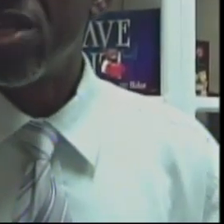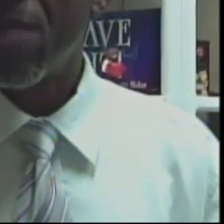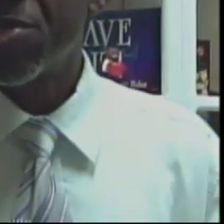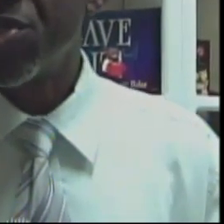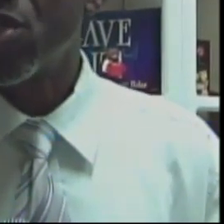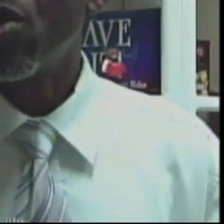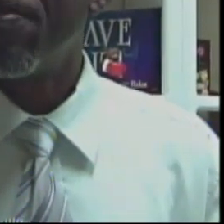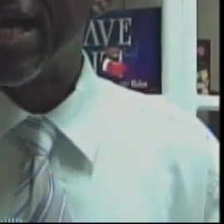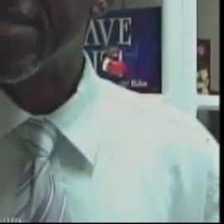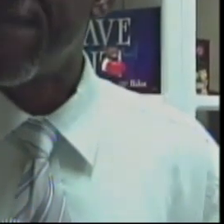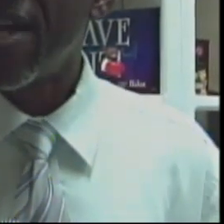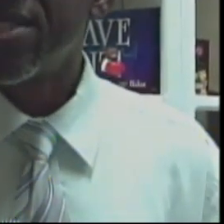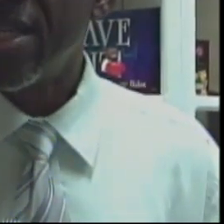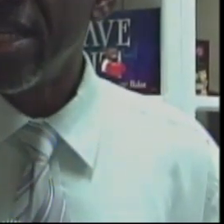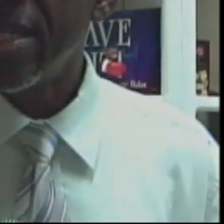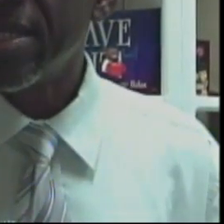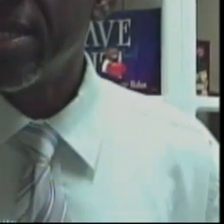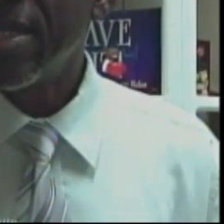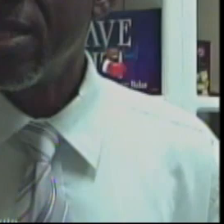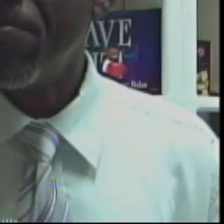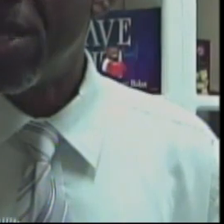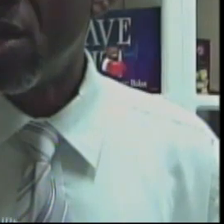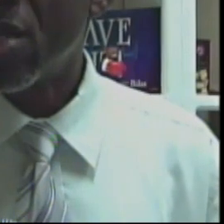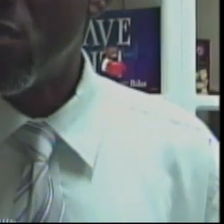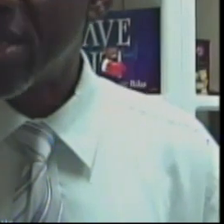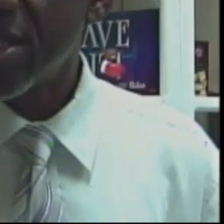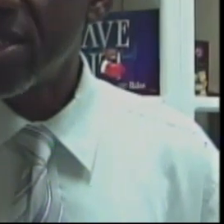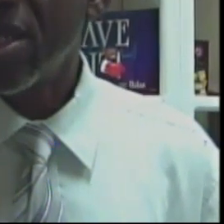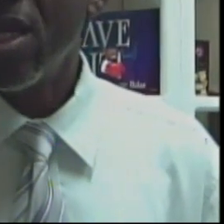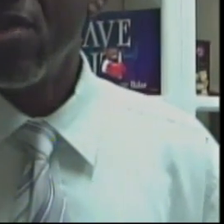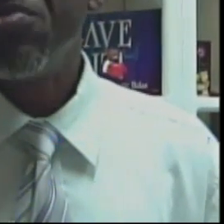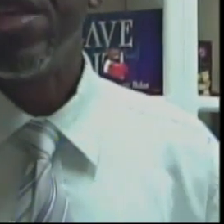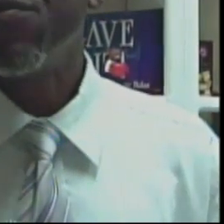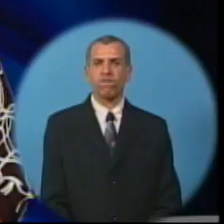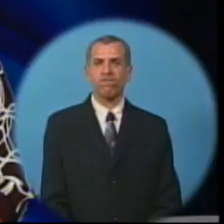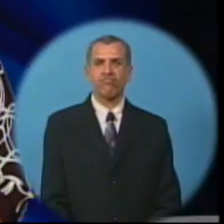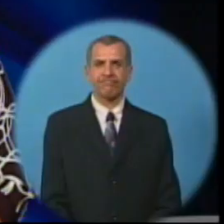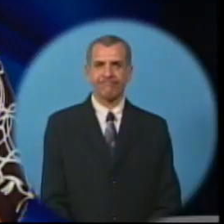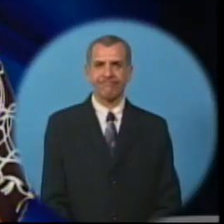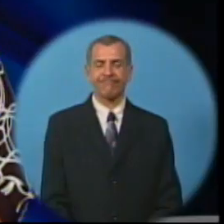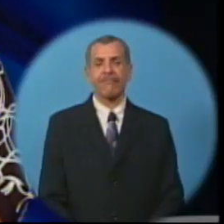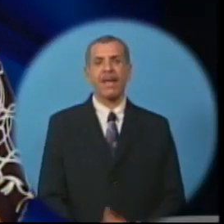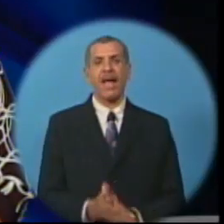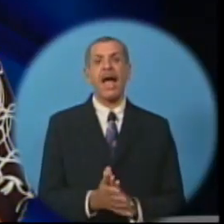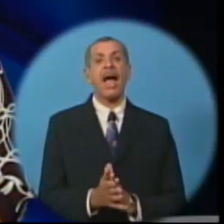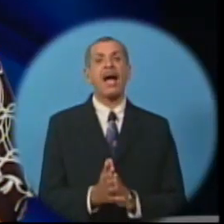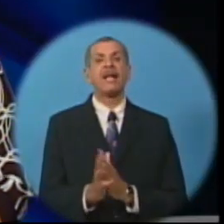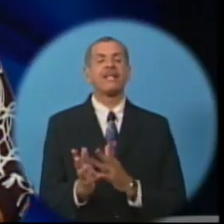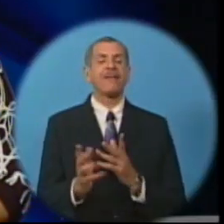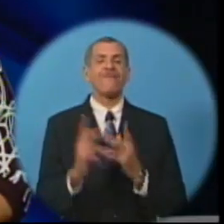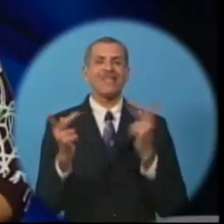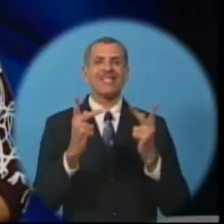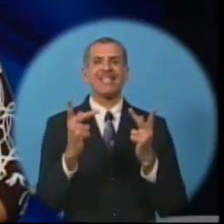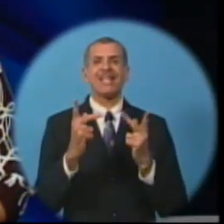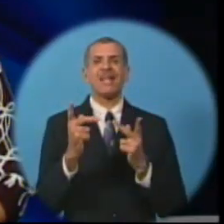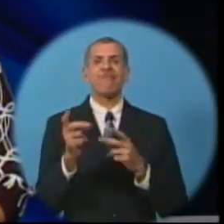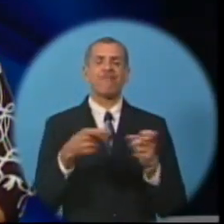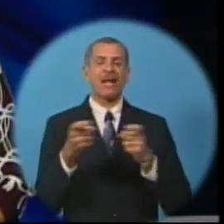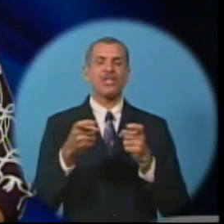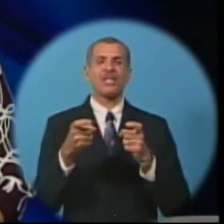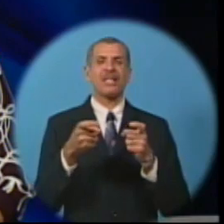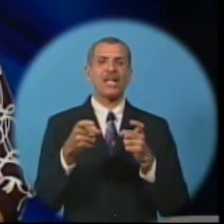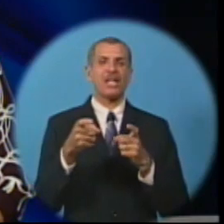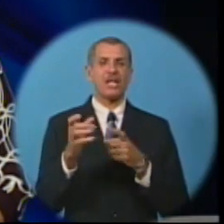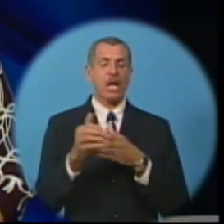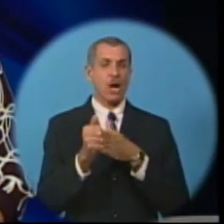everyone the opportunity to go back as far as they need to build on weaknesses. And the visiting Managing Director of Conquer Maths UK